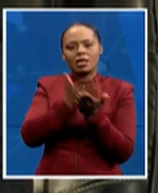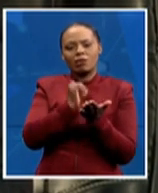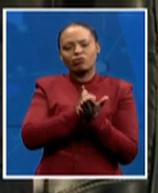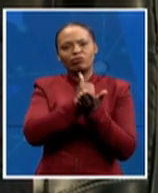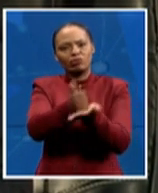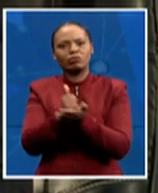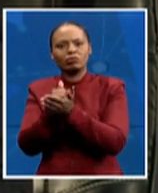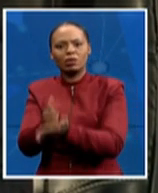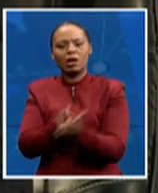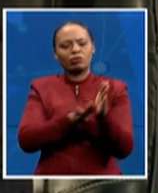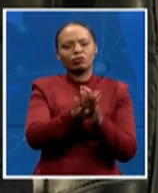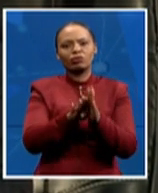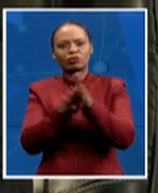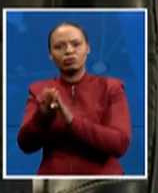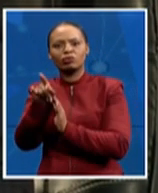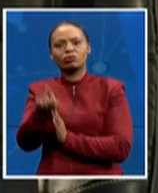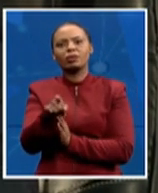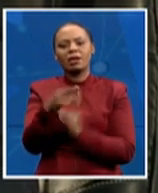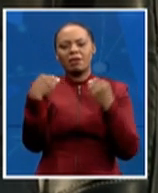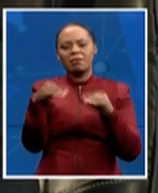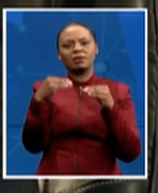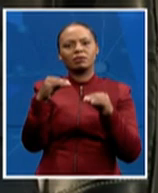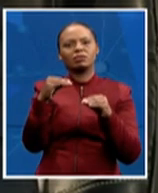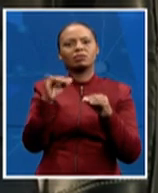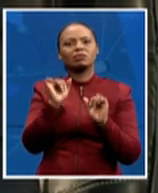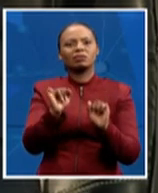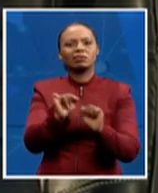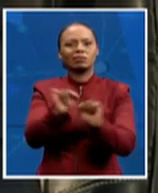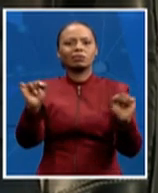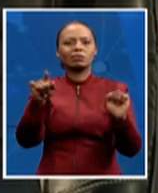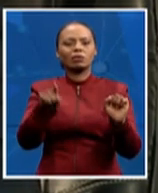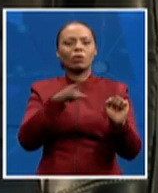them realize their aspiration of becoming entrepreneurs.